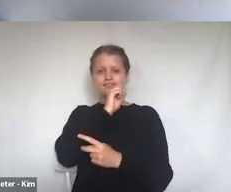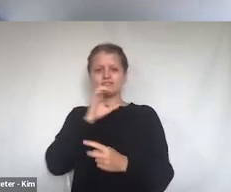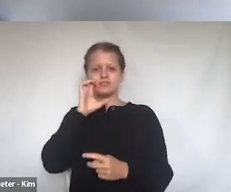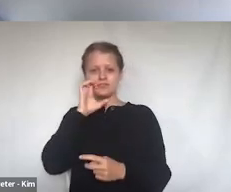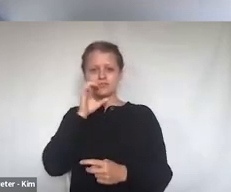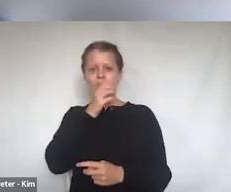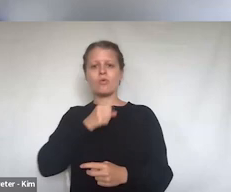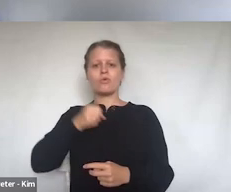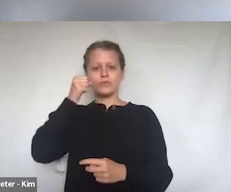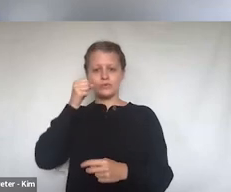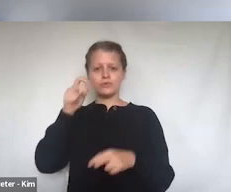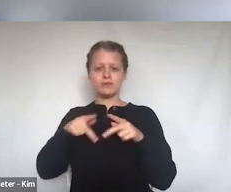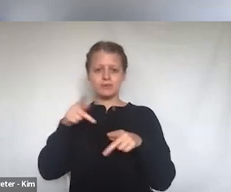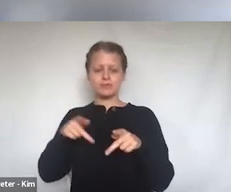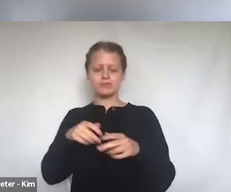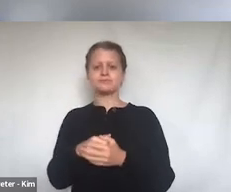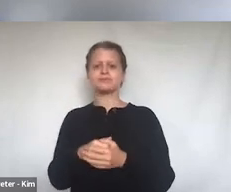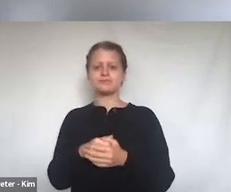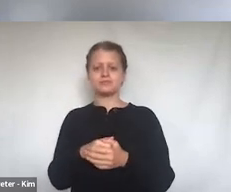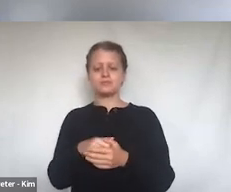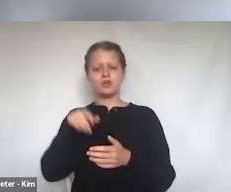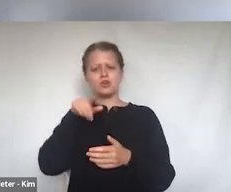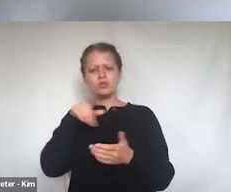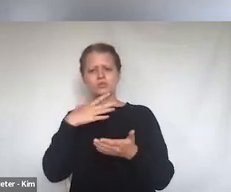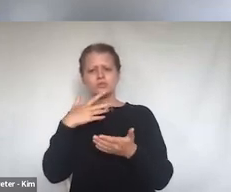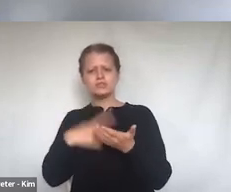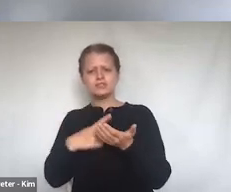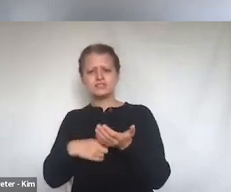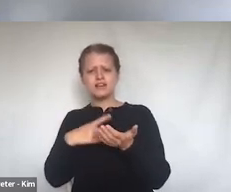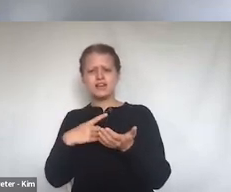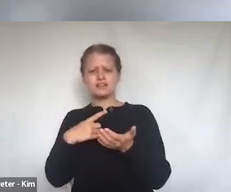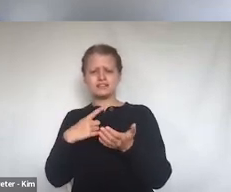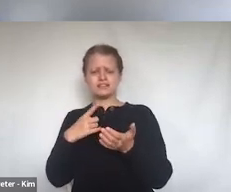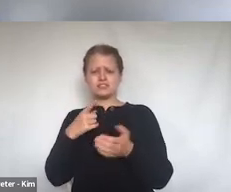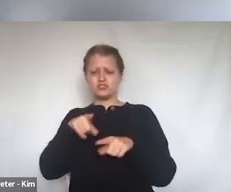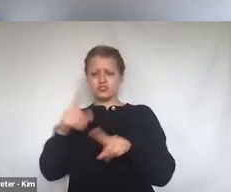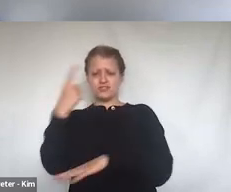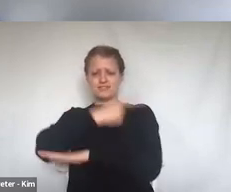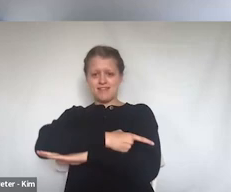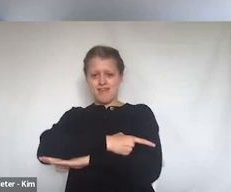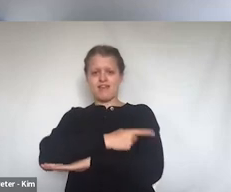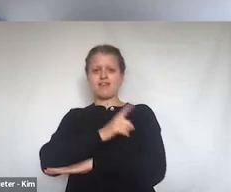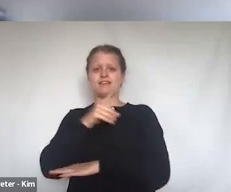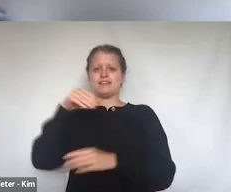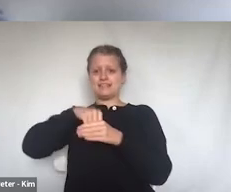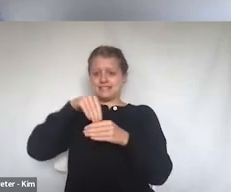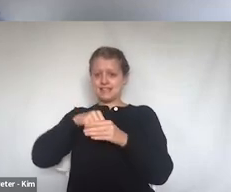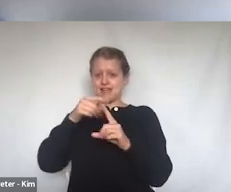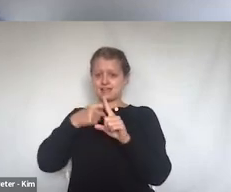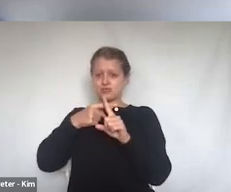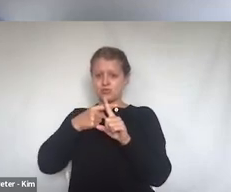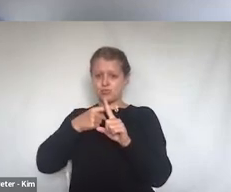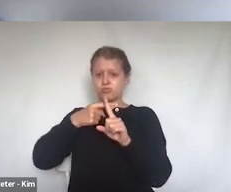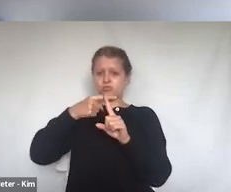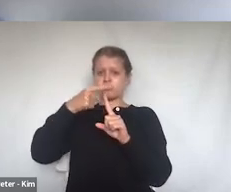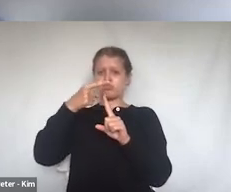about indoor temperatures peaking later in the day. Do you know what are the hours when